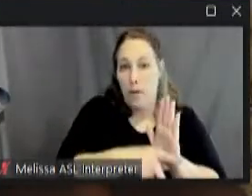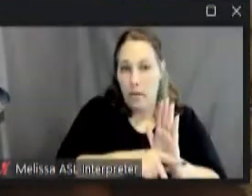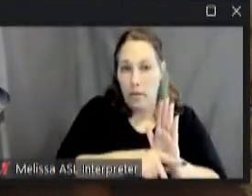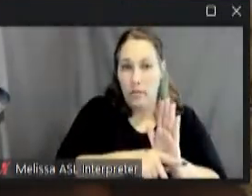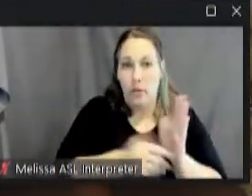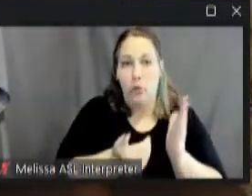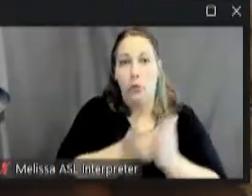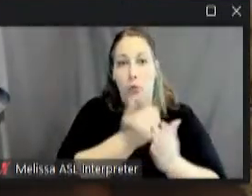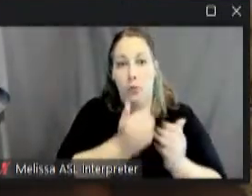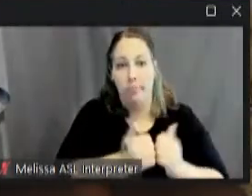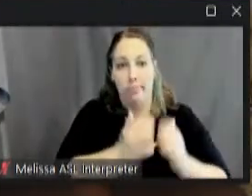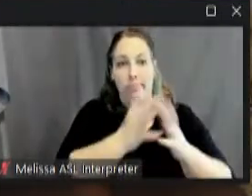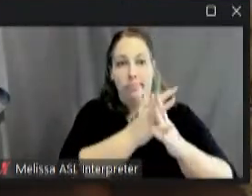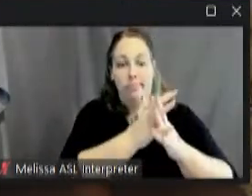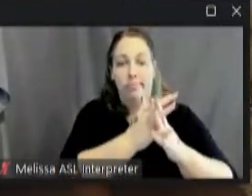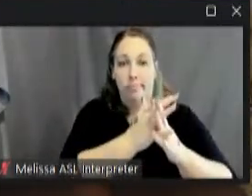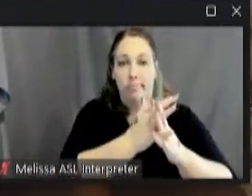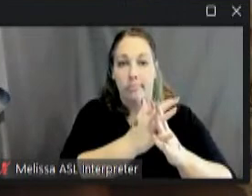to